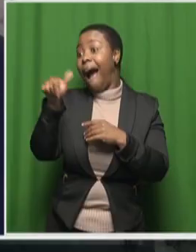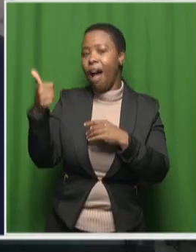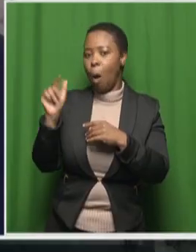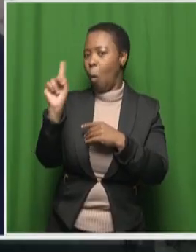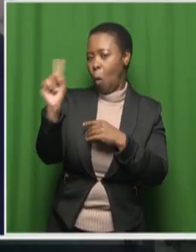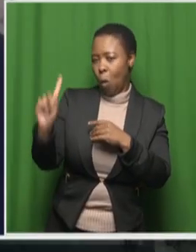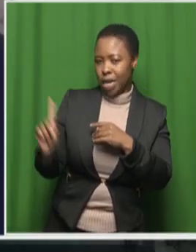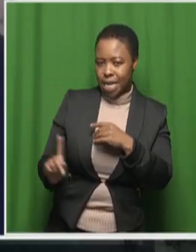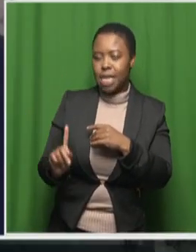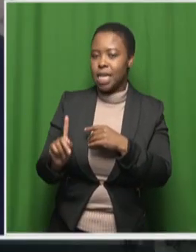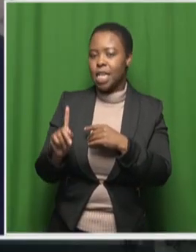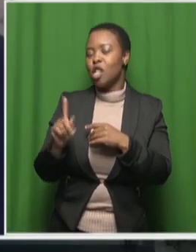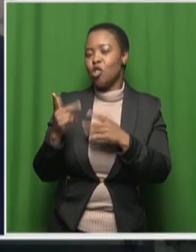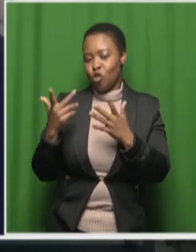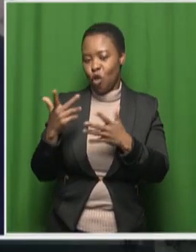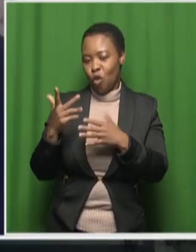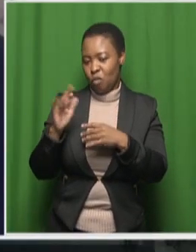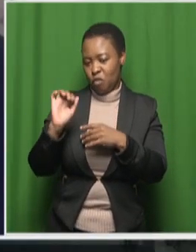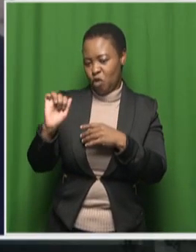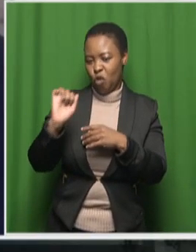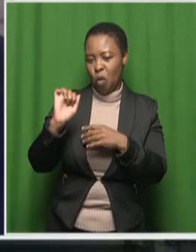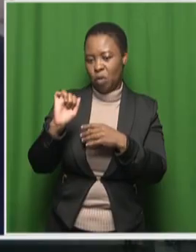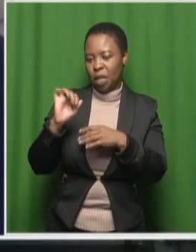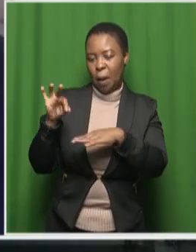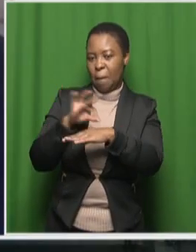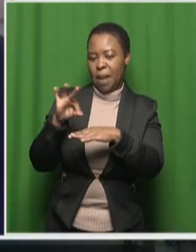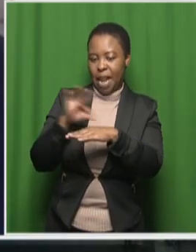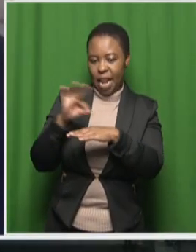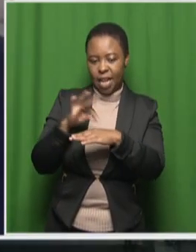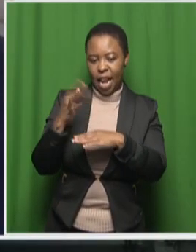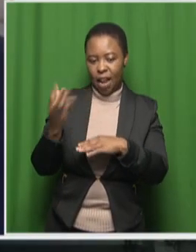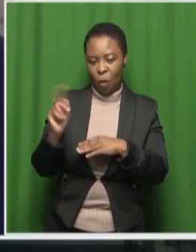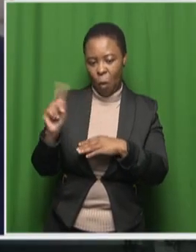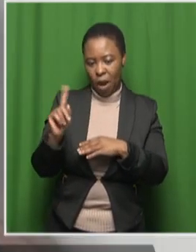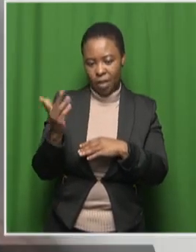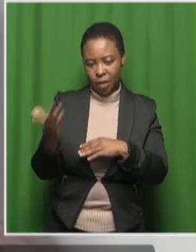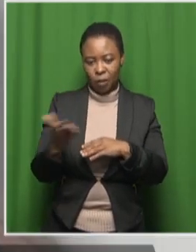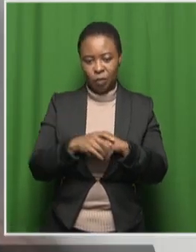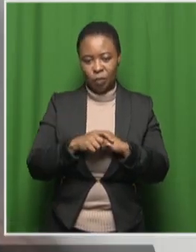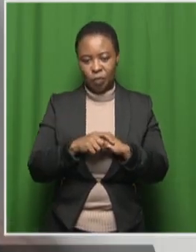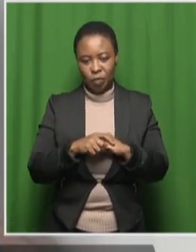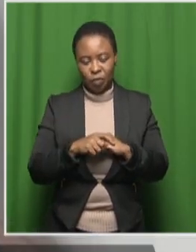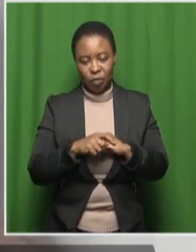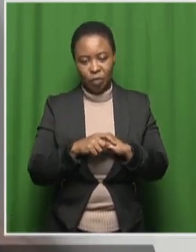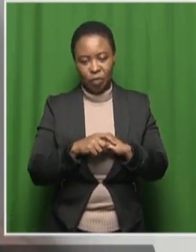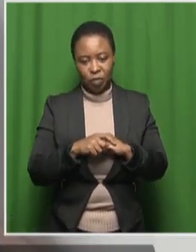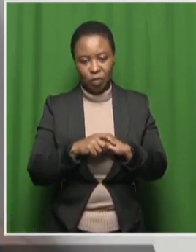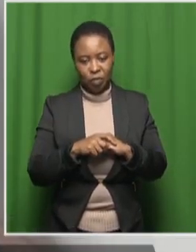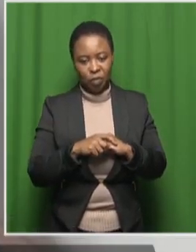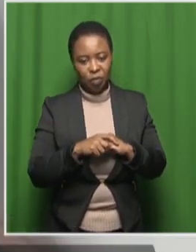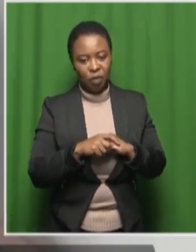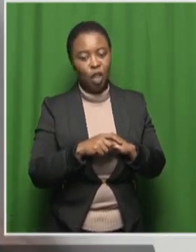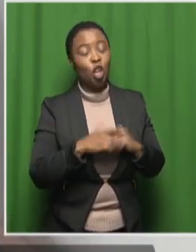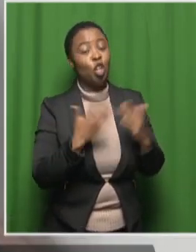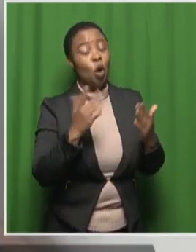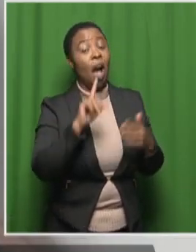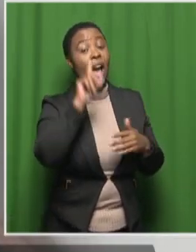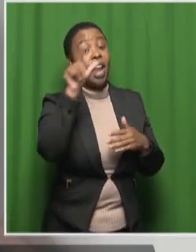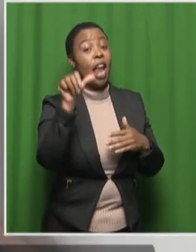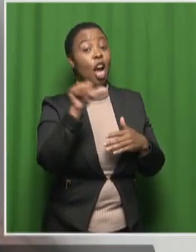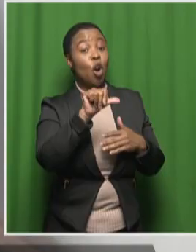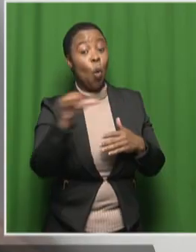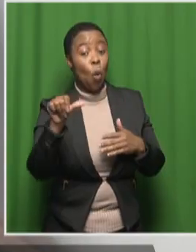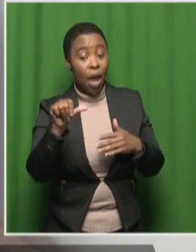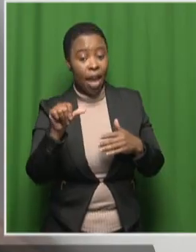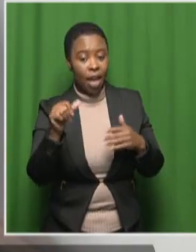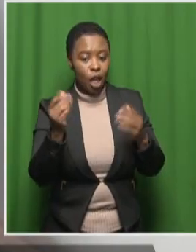what's on offer from your vantage point for the rest of the year? Well, next week I have Decorex,